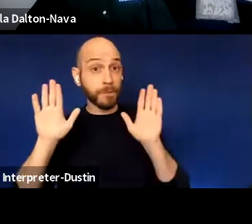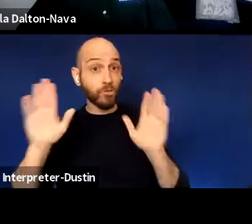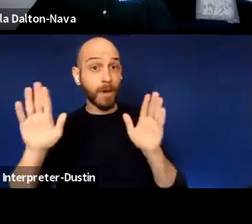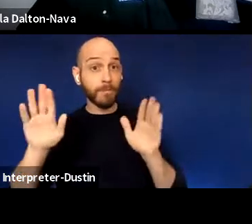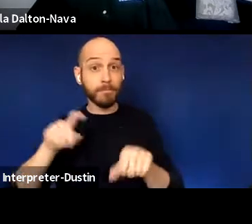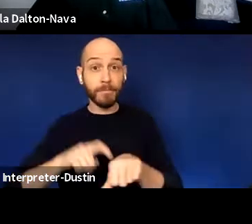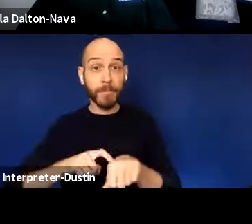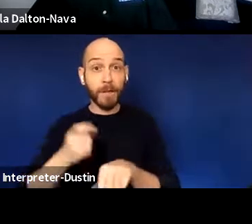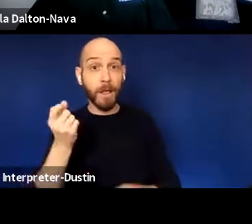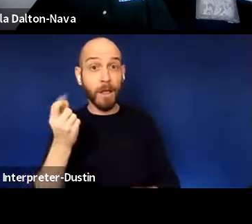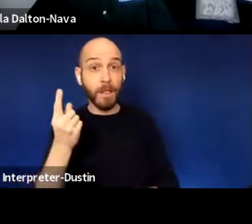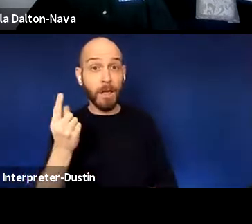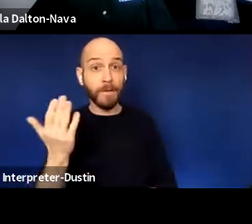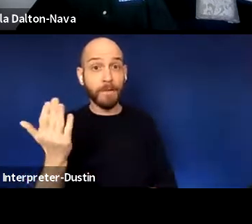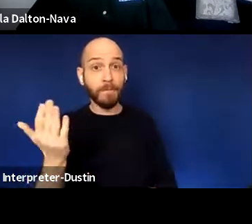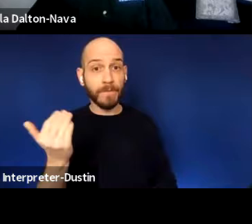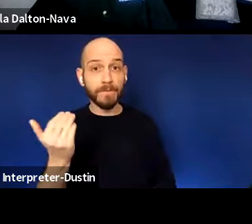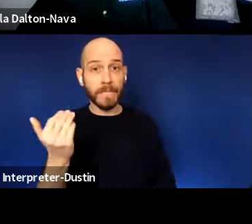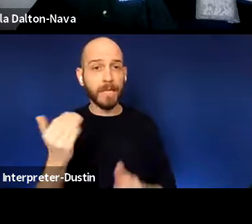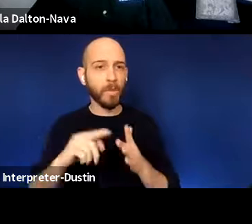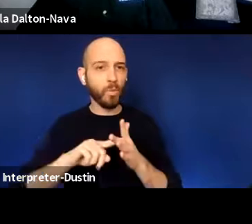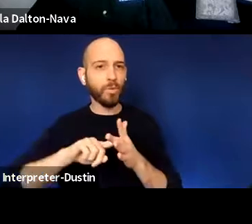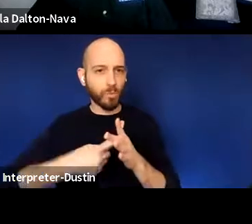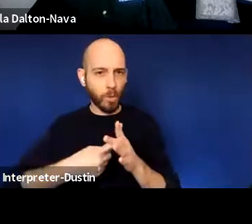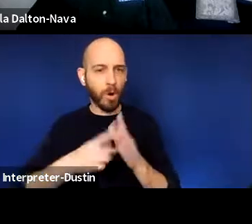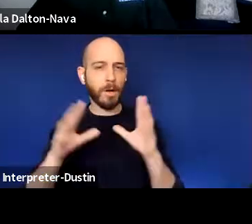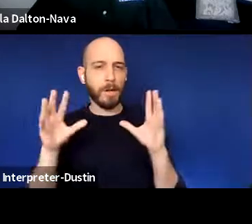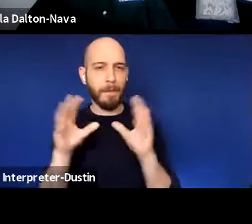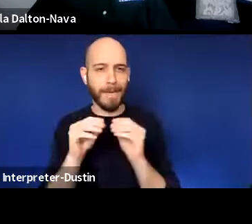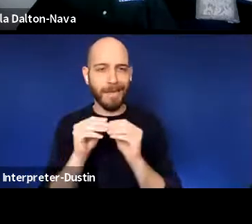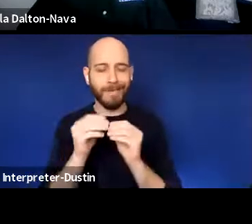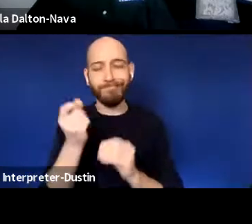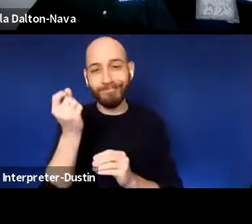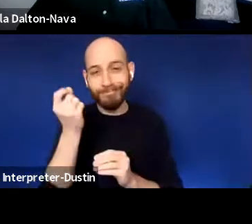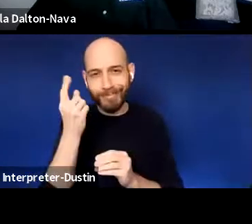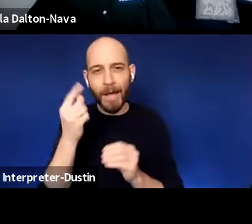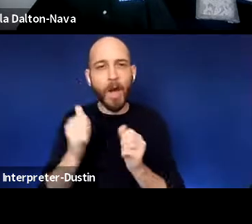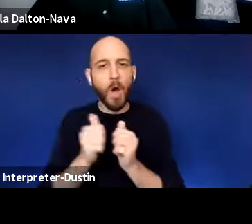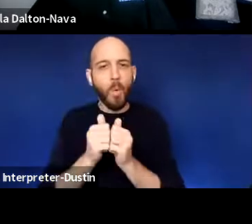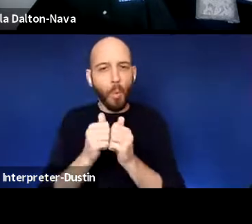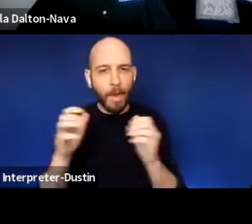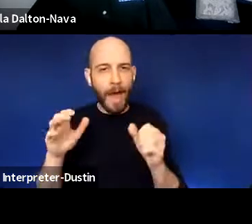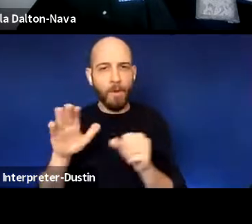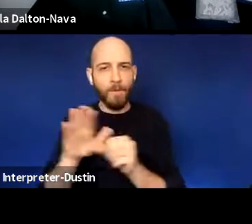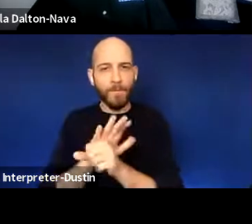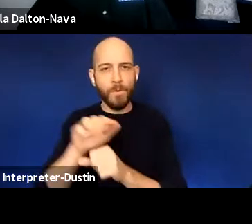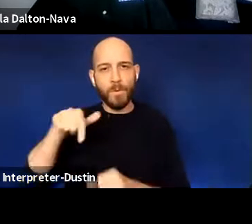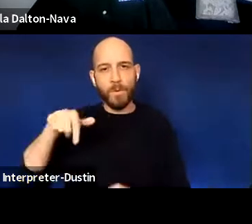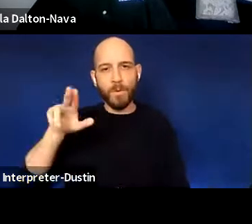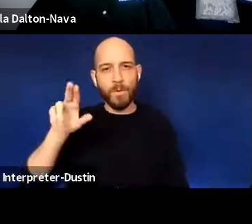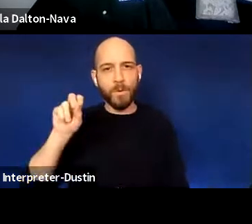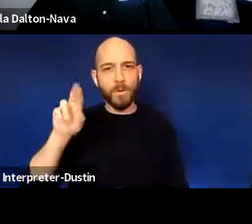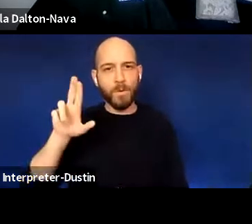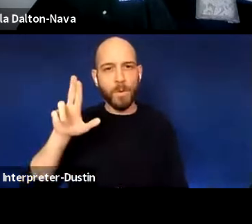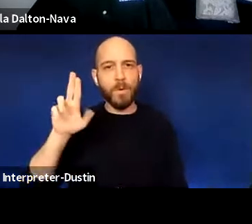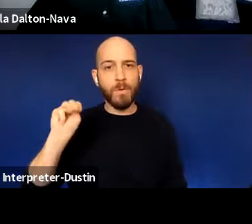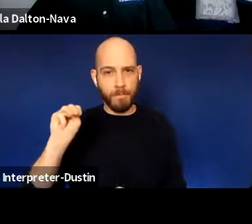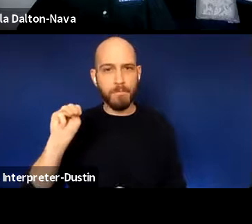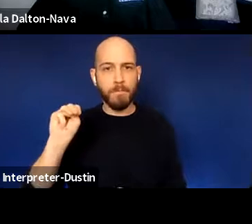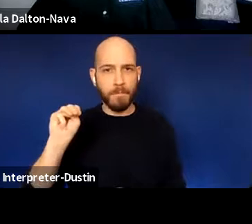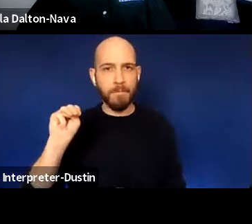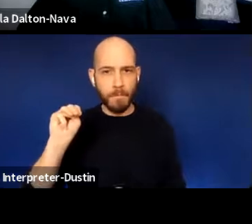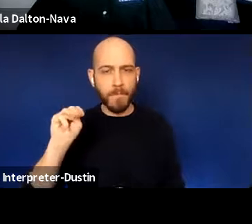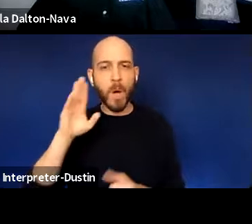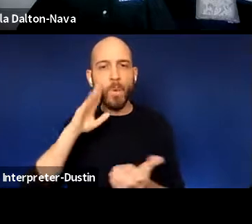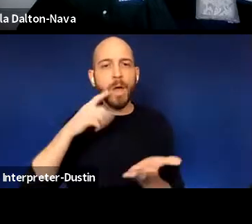meeting to order without a quorum, and we will address the discussion only items. And if other commissioners join